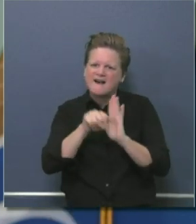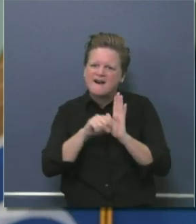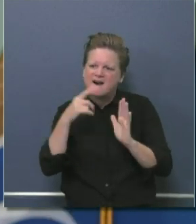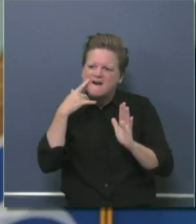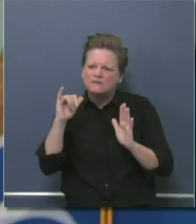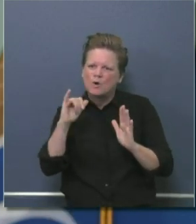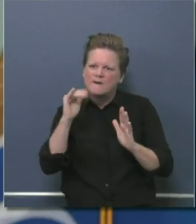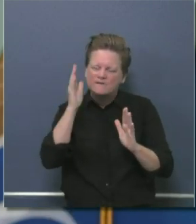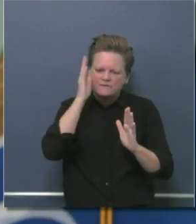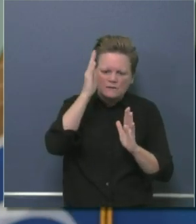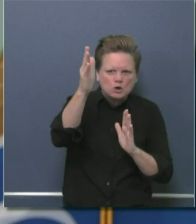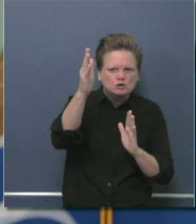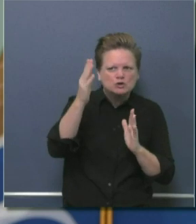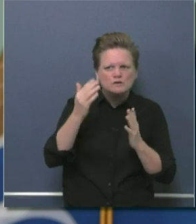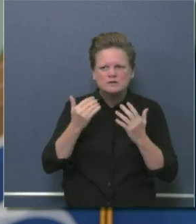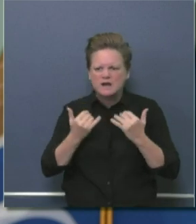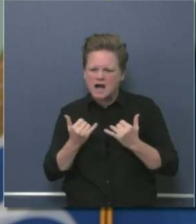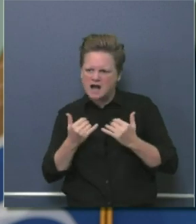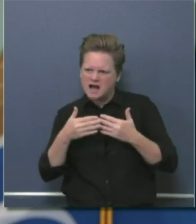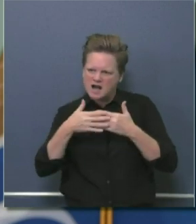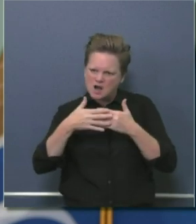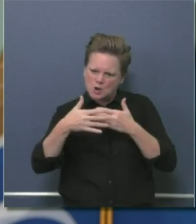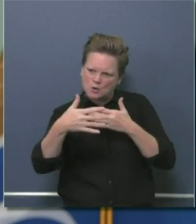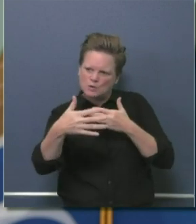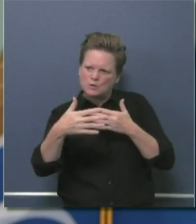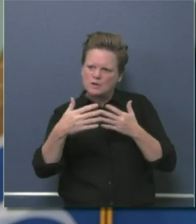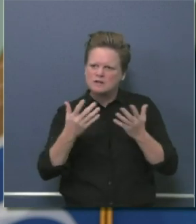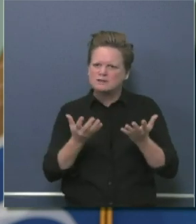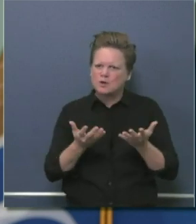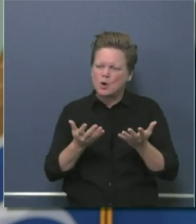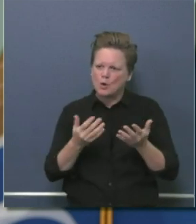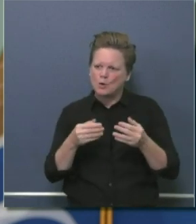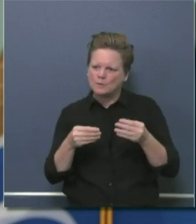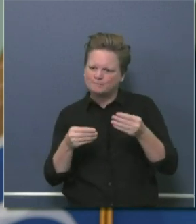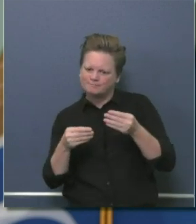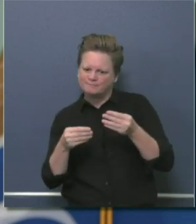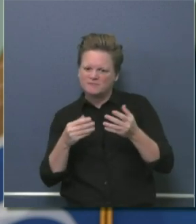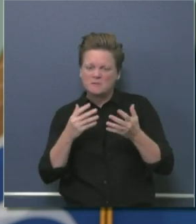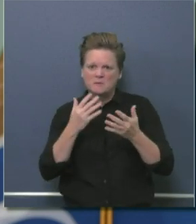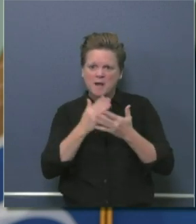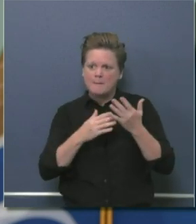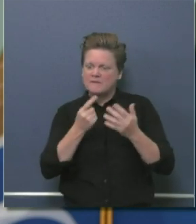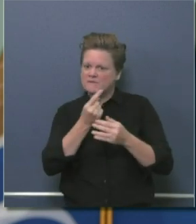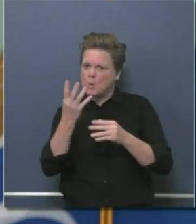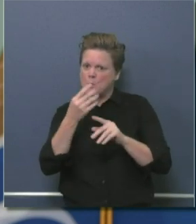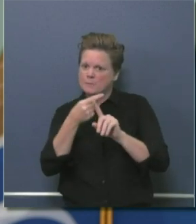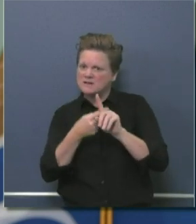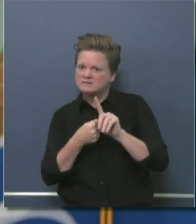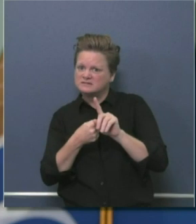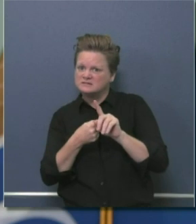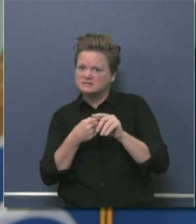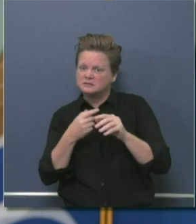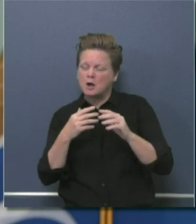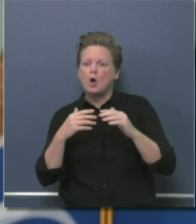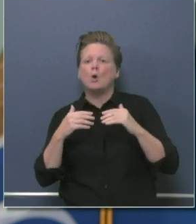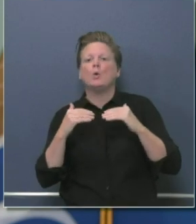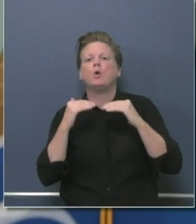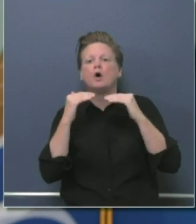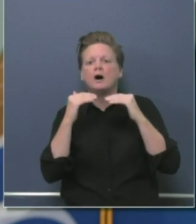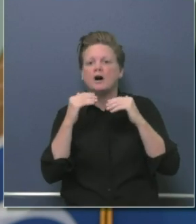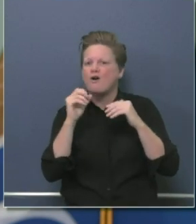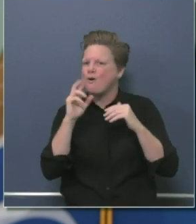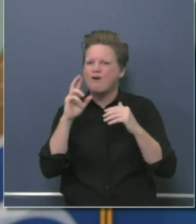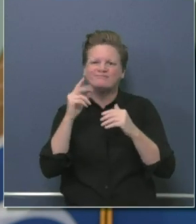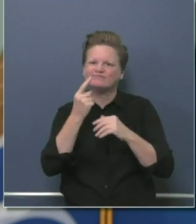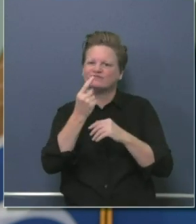back in a few months. The next few years, we're going to have to work through these challenges, but we'll work through them,